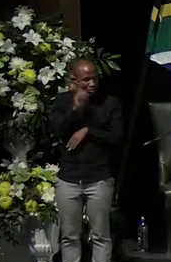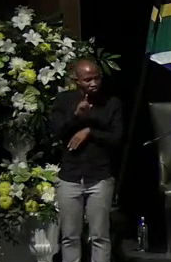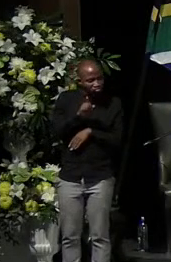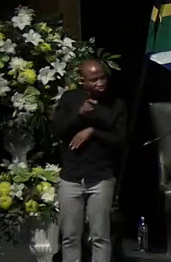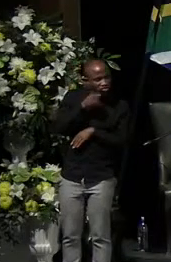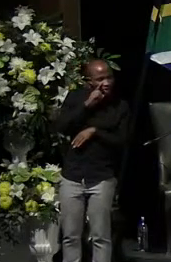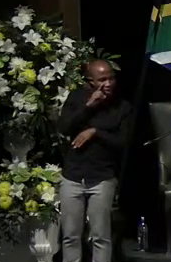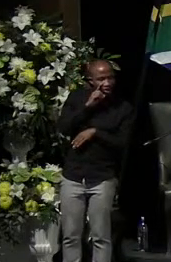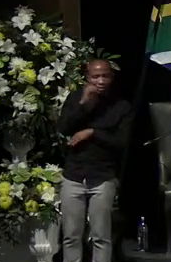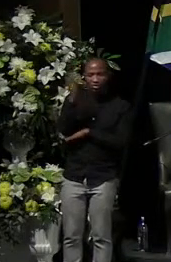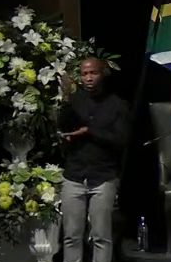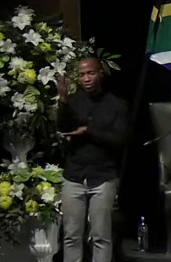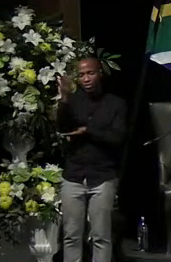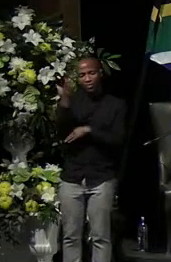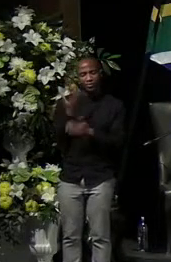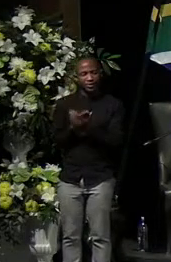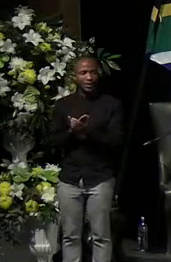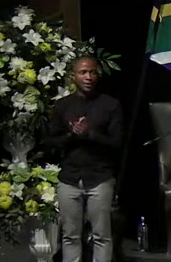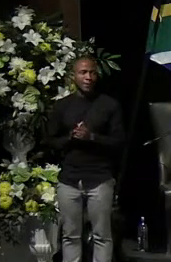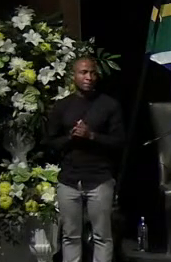he's talking now